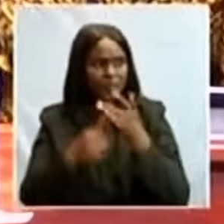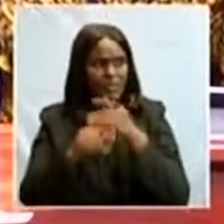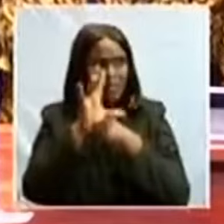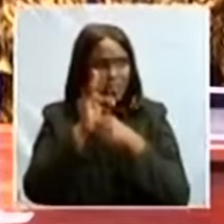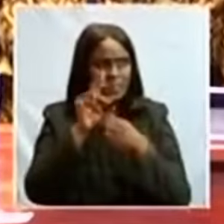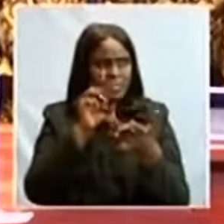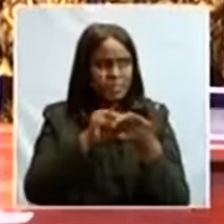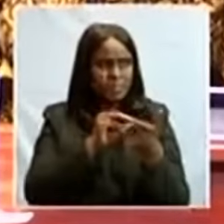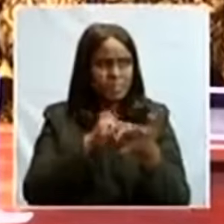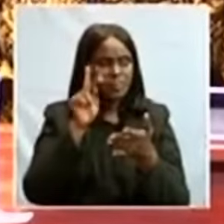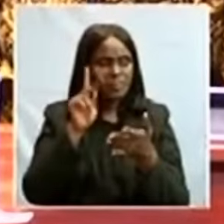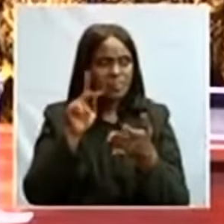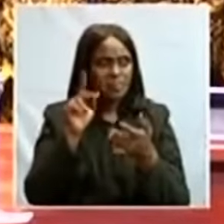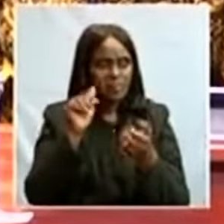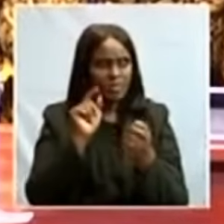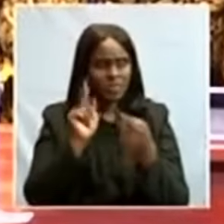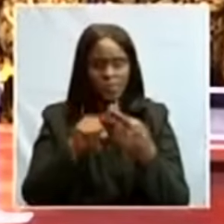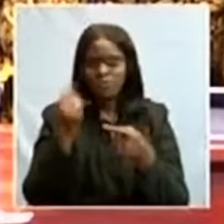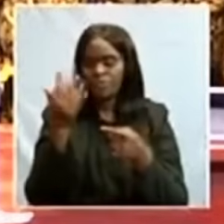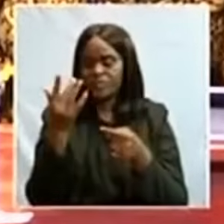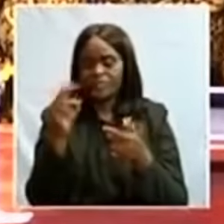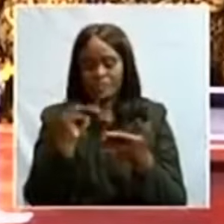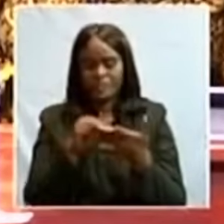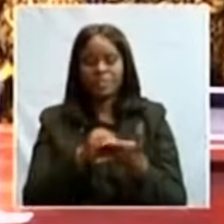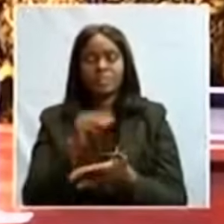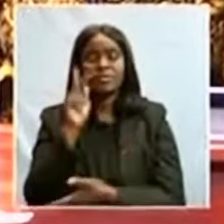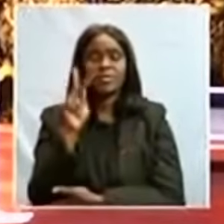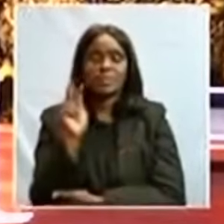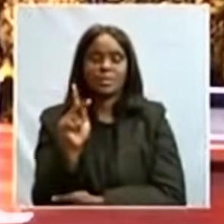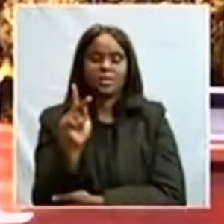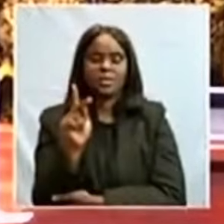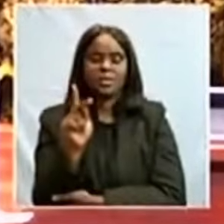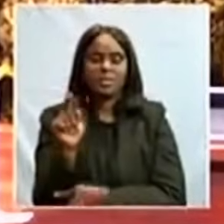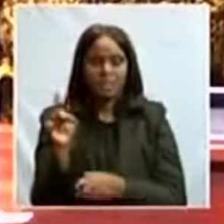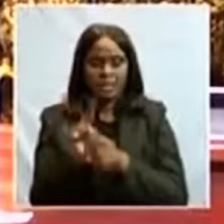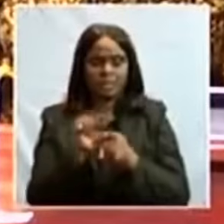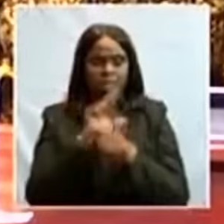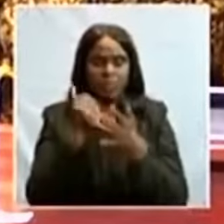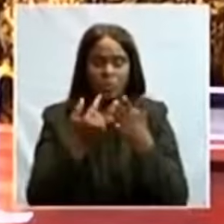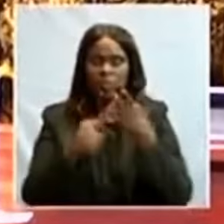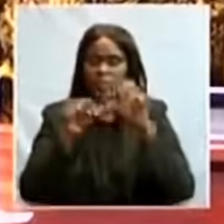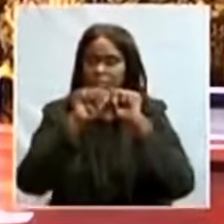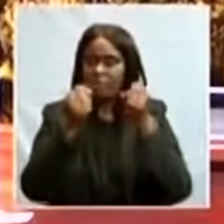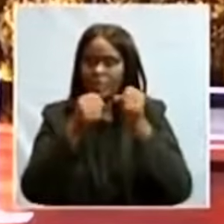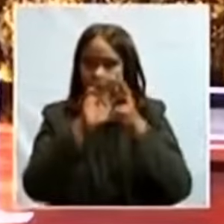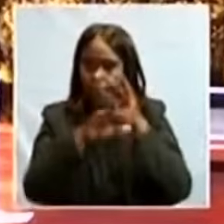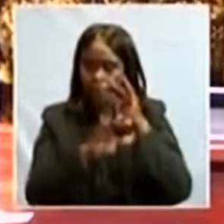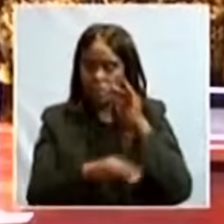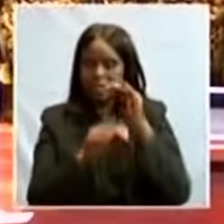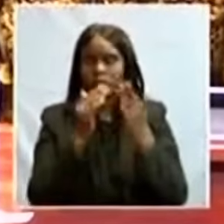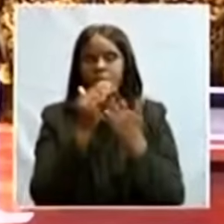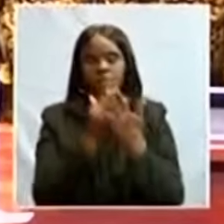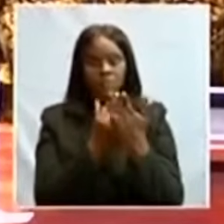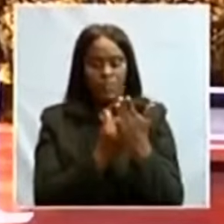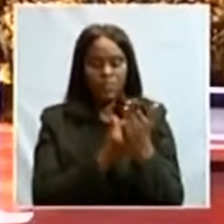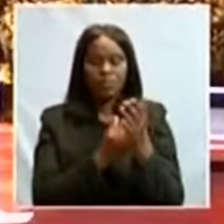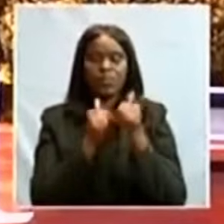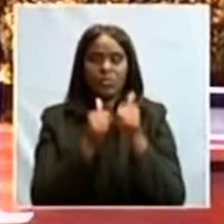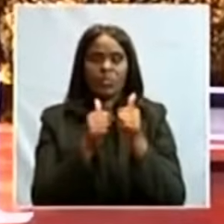7 million kwacha to 15 million kwacha, and broken down as follows.